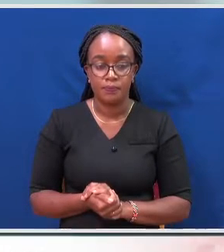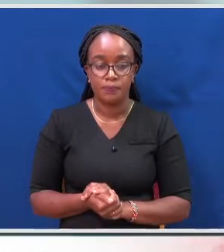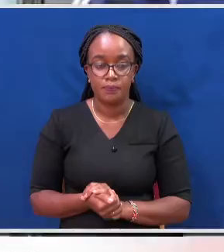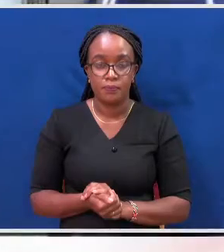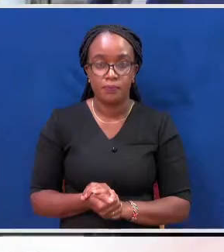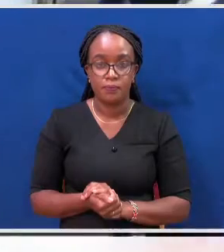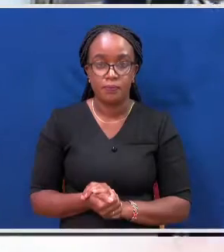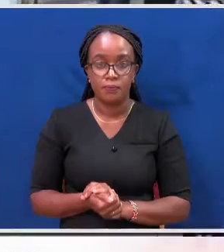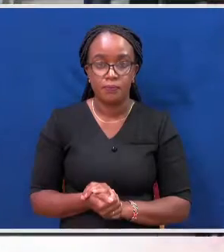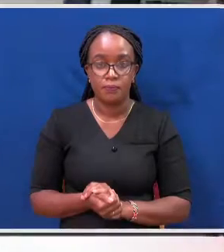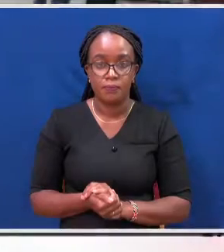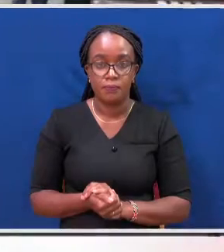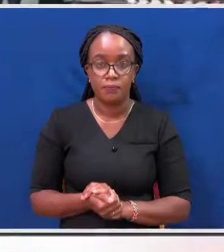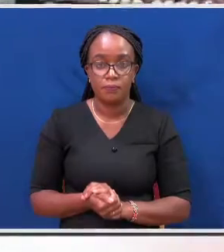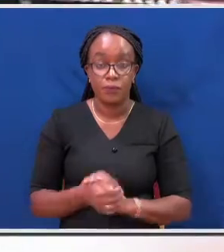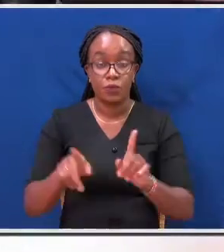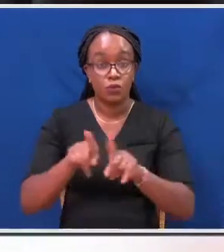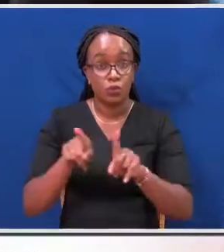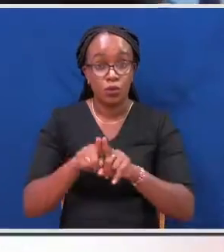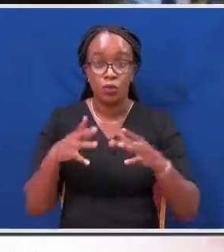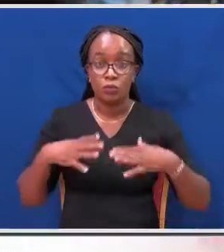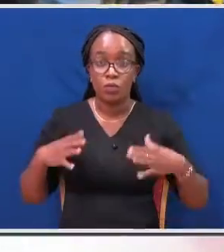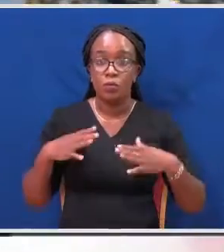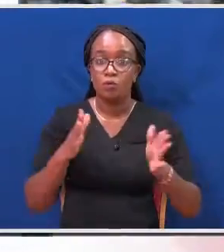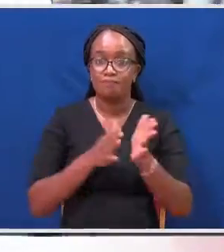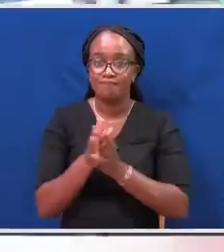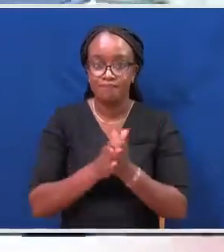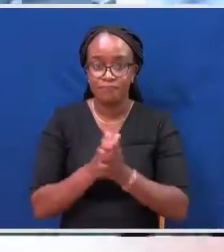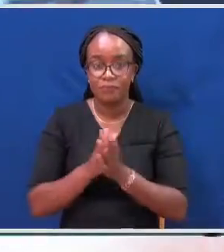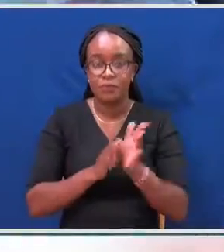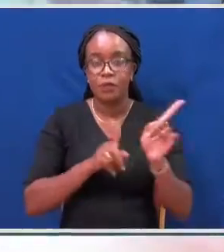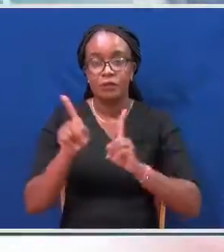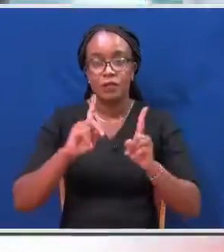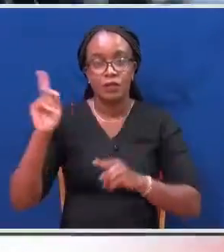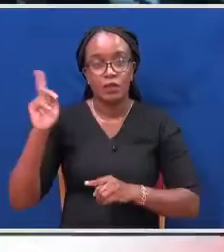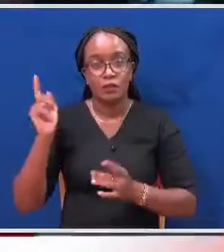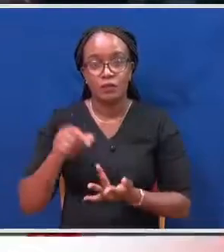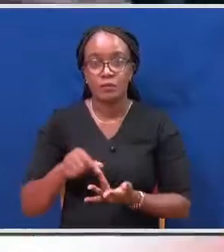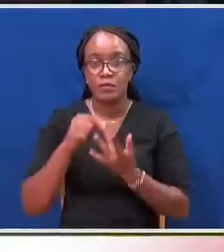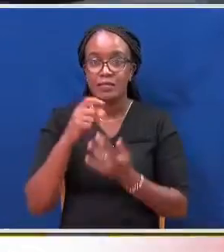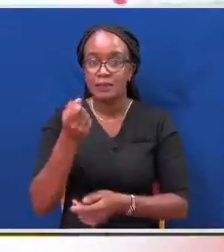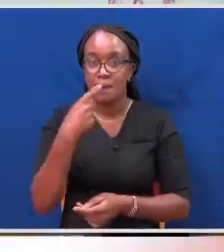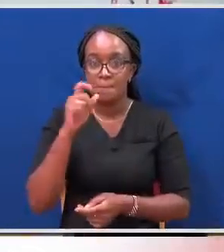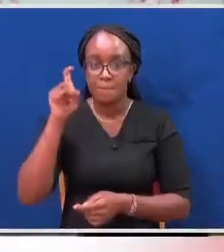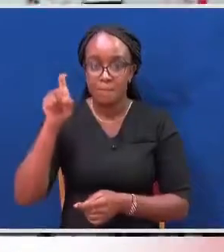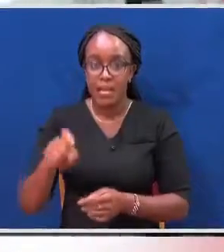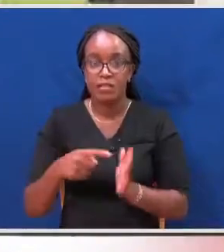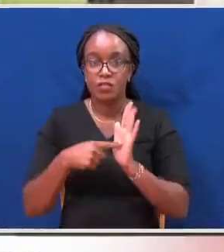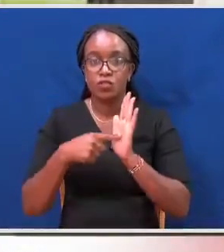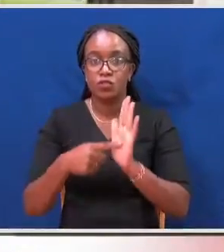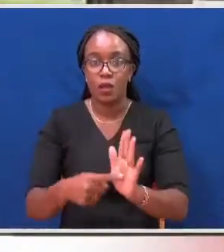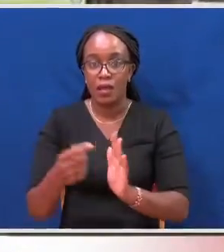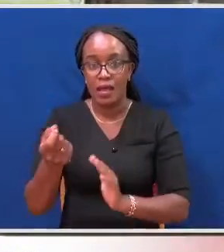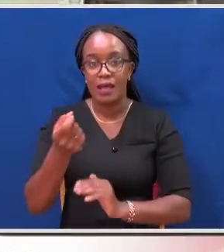zoned area. On the other hand, those who want to travel to Nairobi for specialized treatment must produce a referral letter and